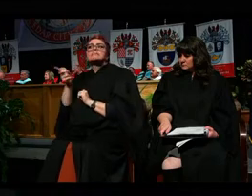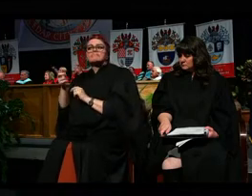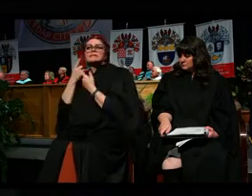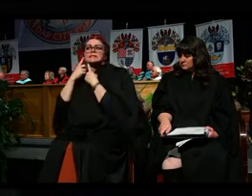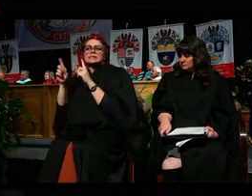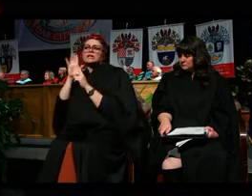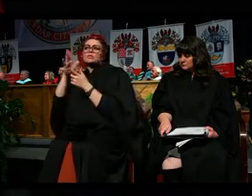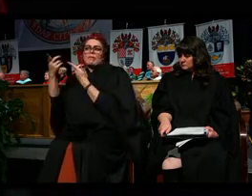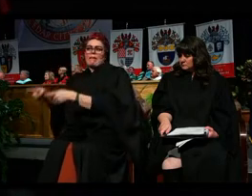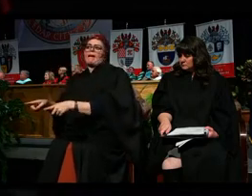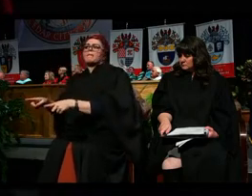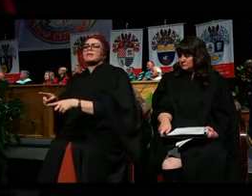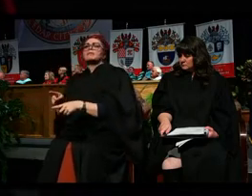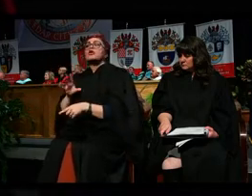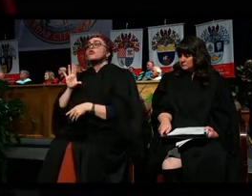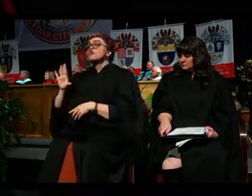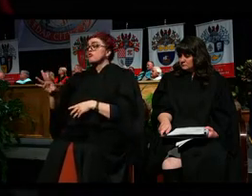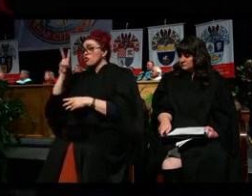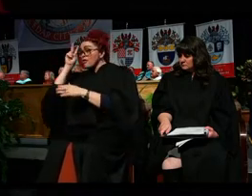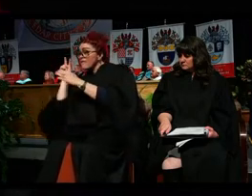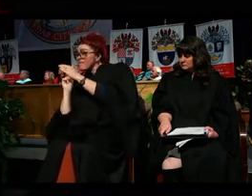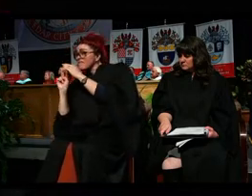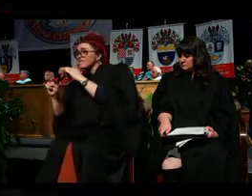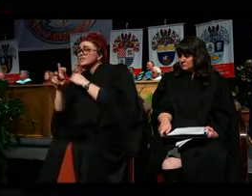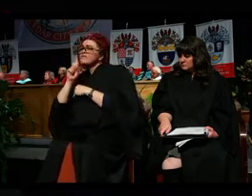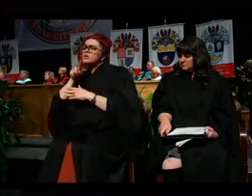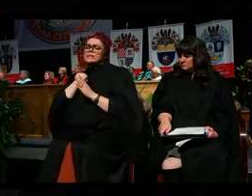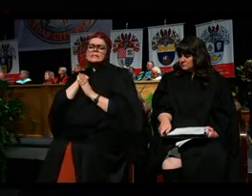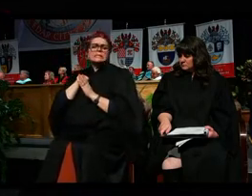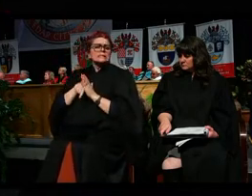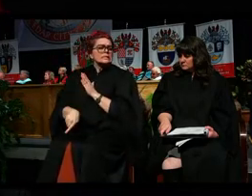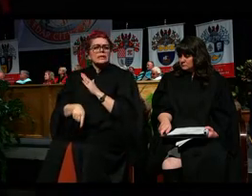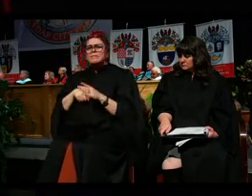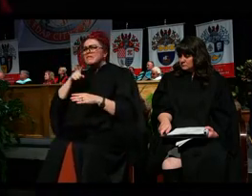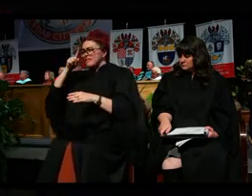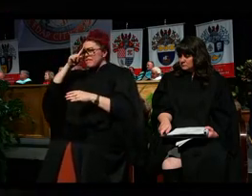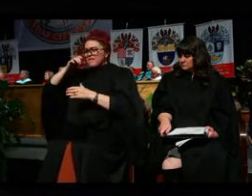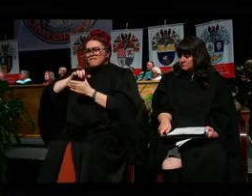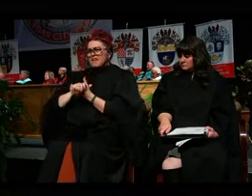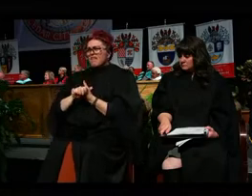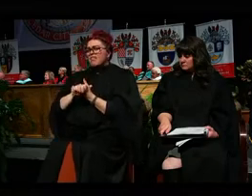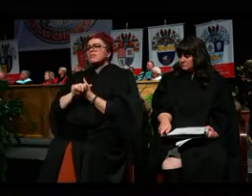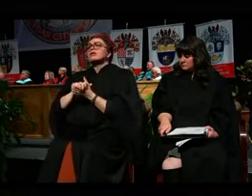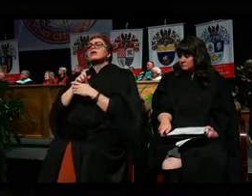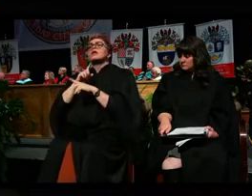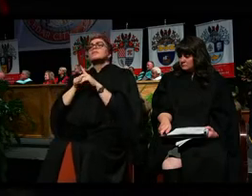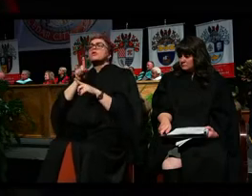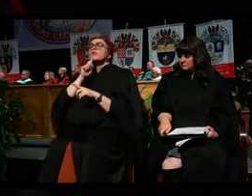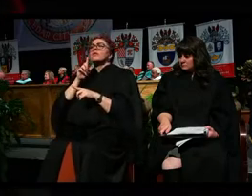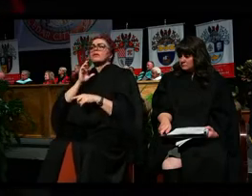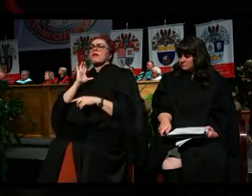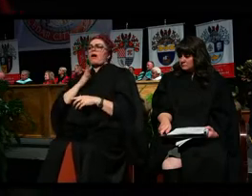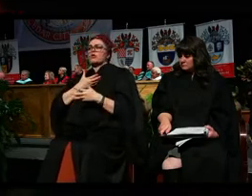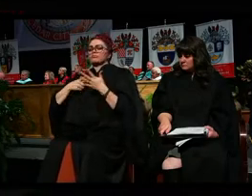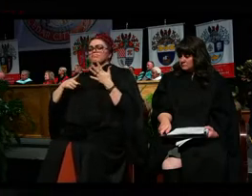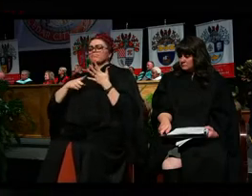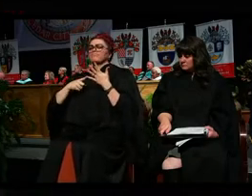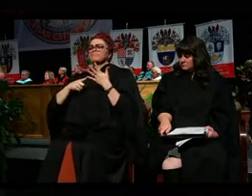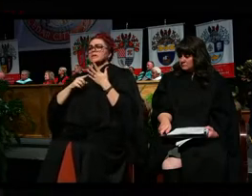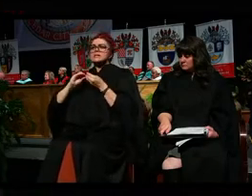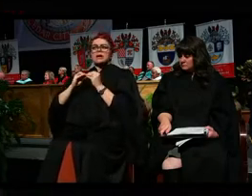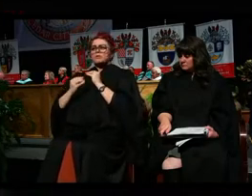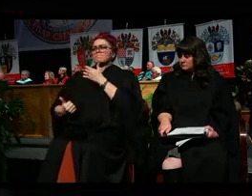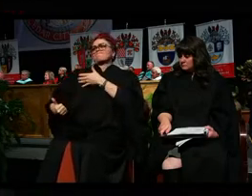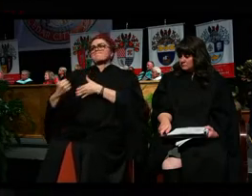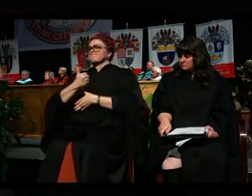That vision included a deep faith. But the quality that most connected the dots for us in that conversation to